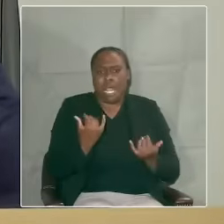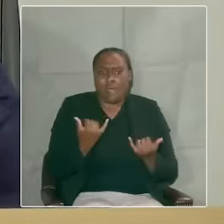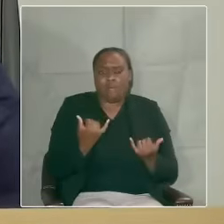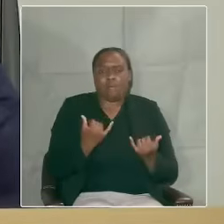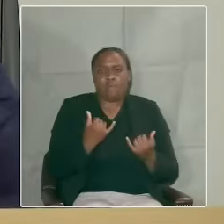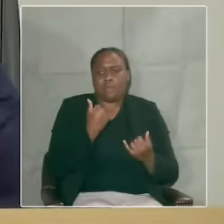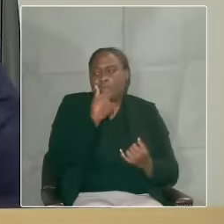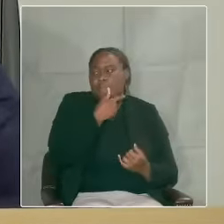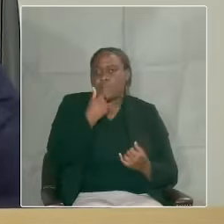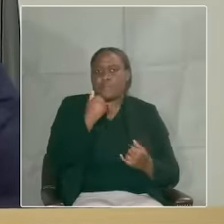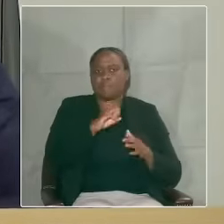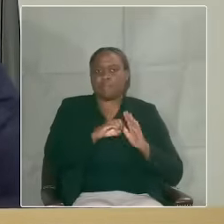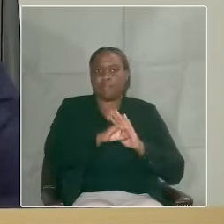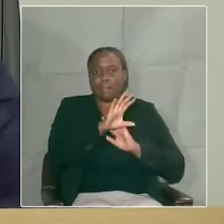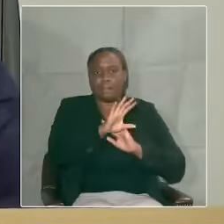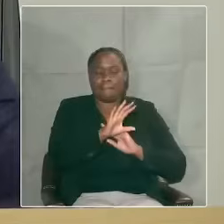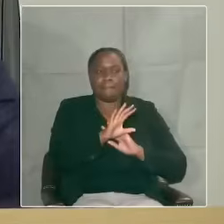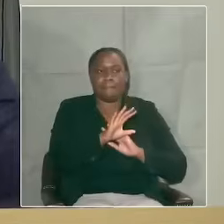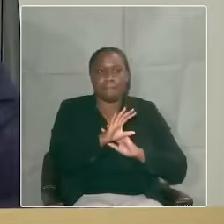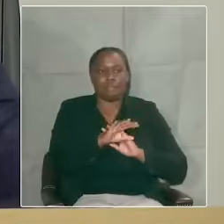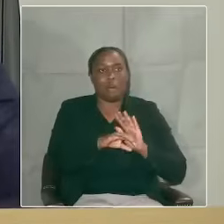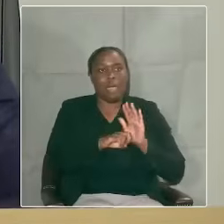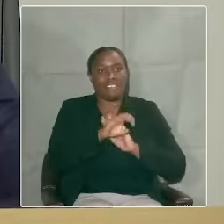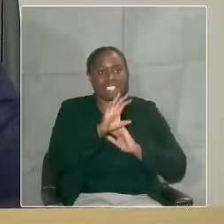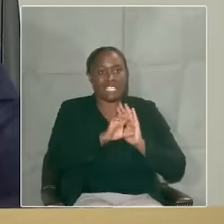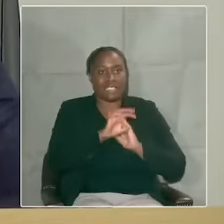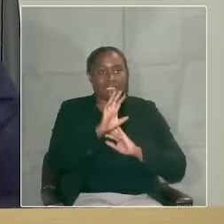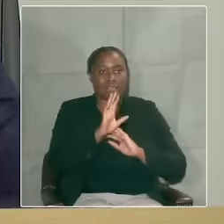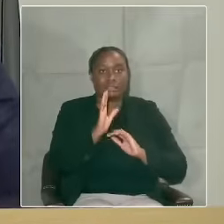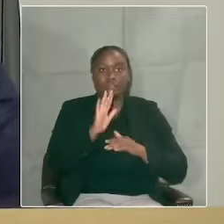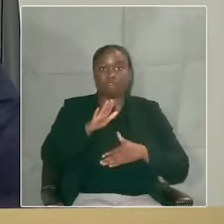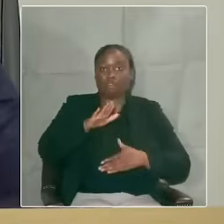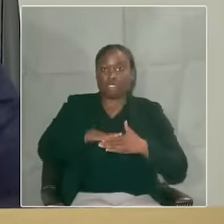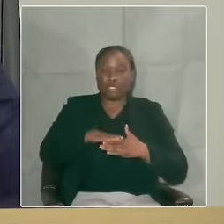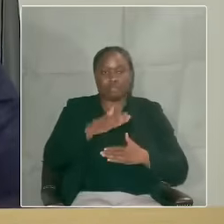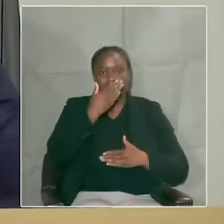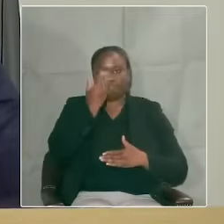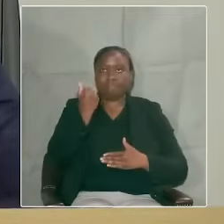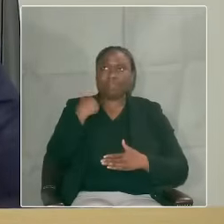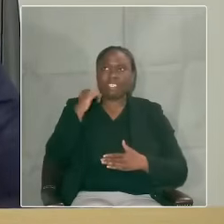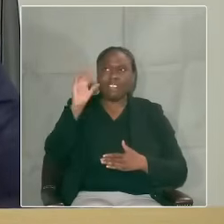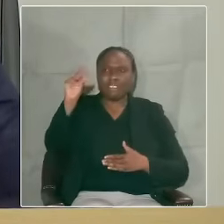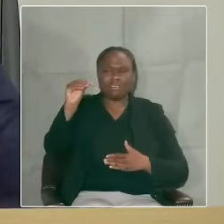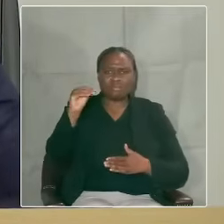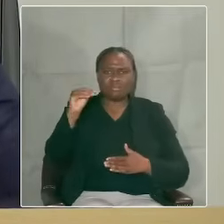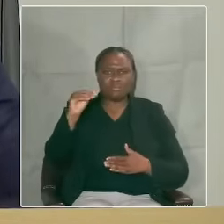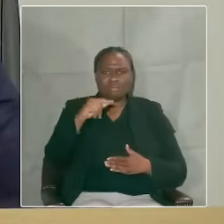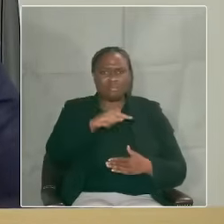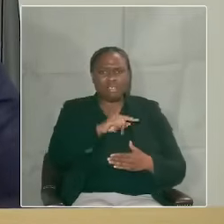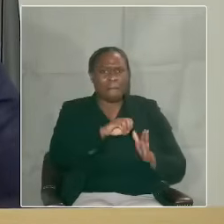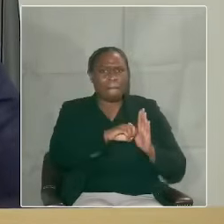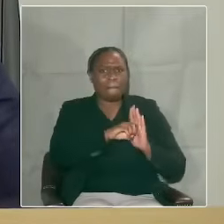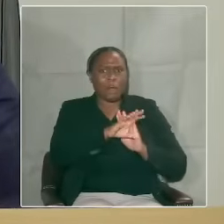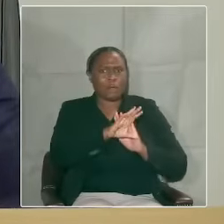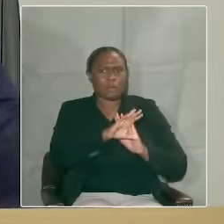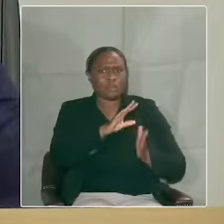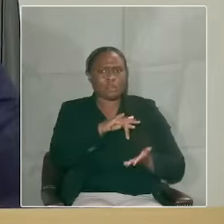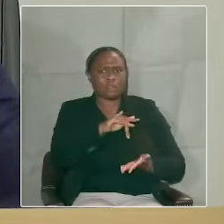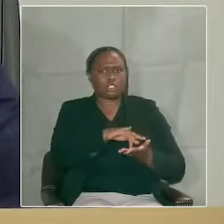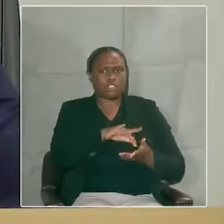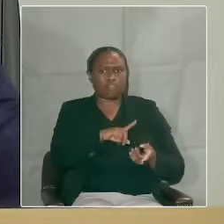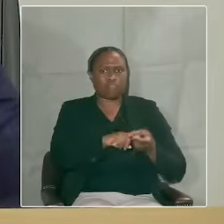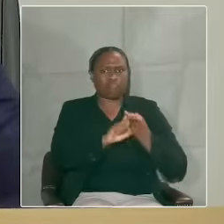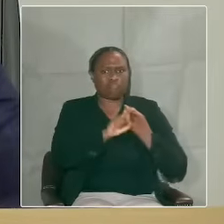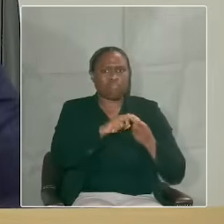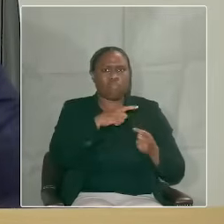out. I don't know the reason, but when I asked him, why are you freezing these posts, he gave me